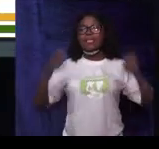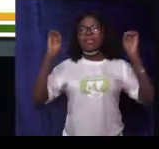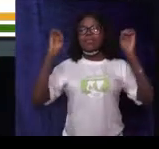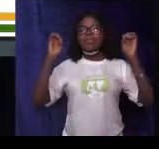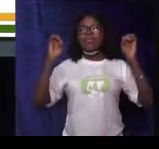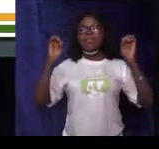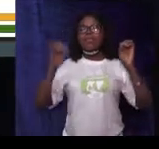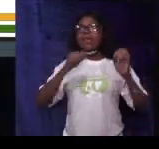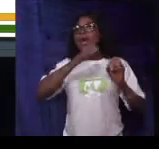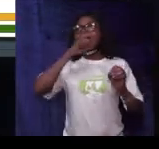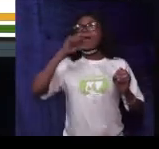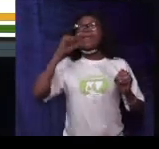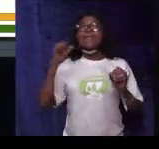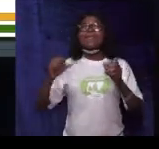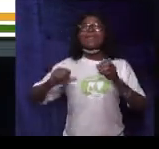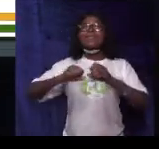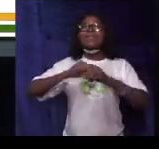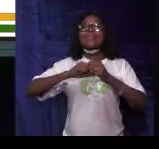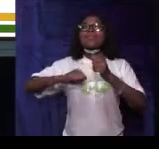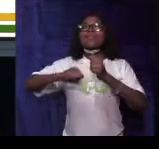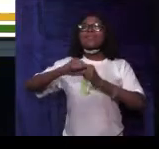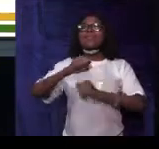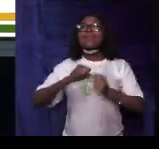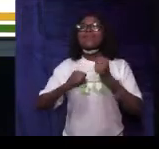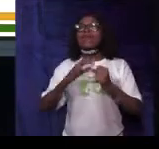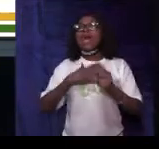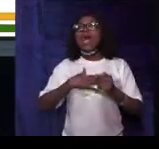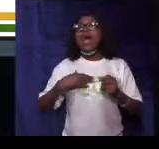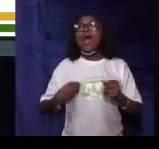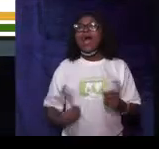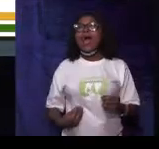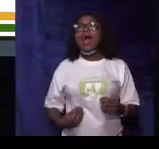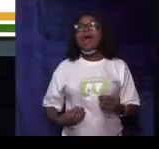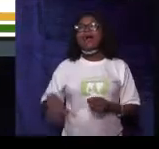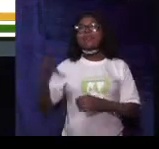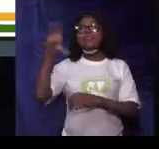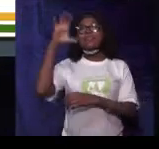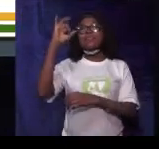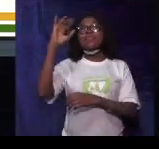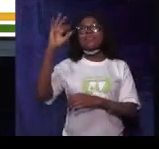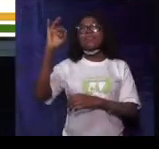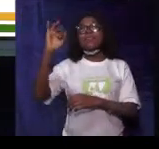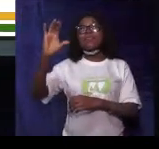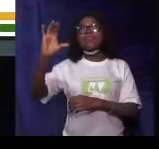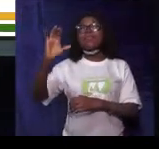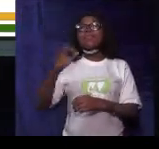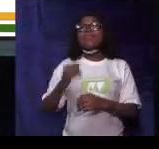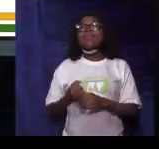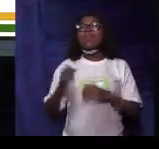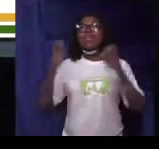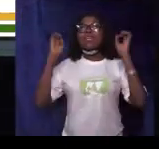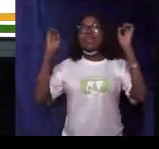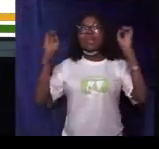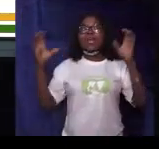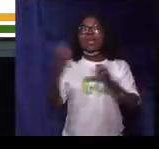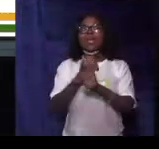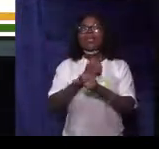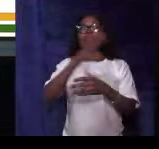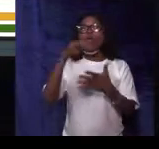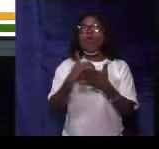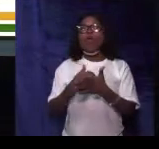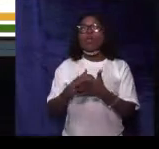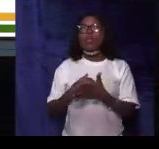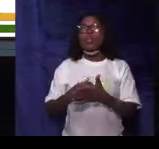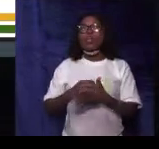education, agricultural science, and civic education. Get your